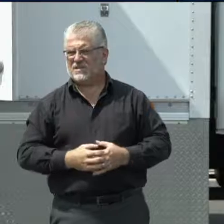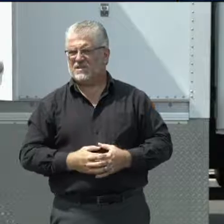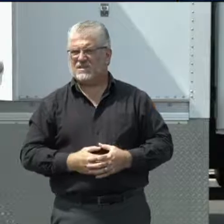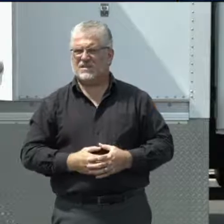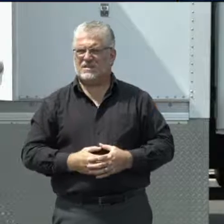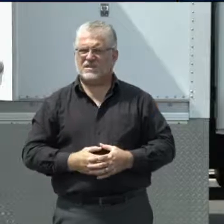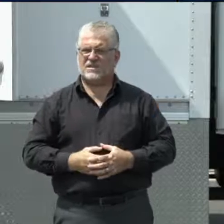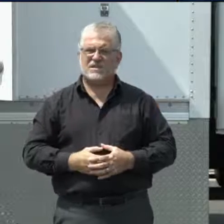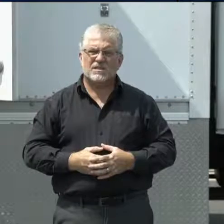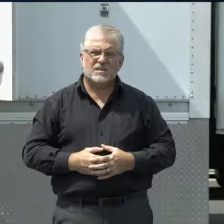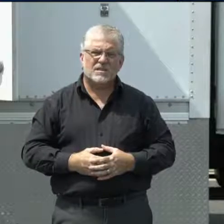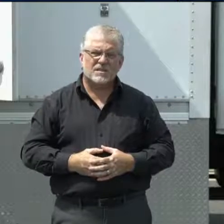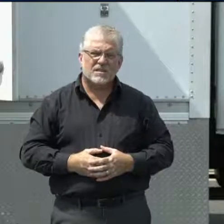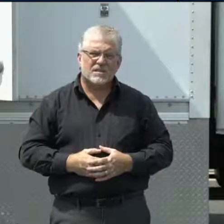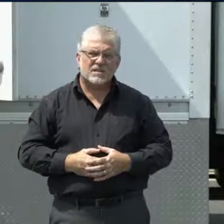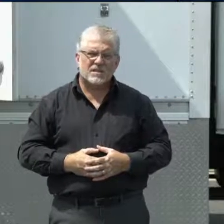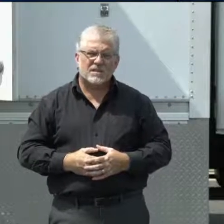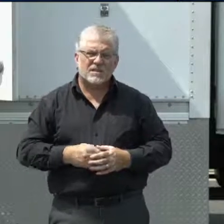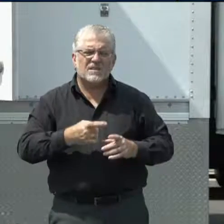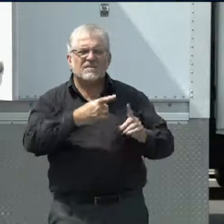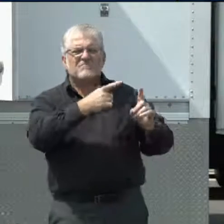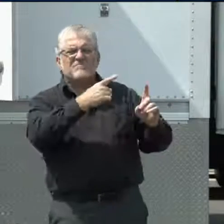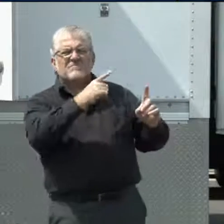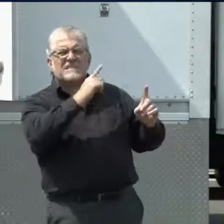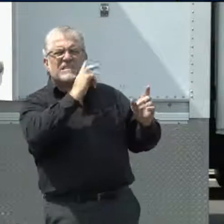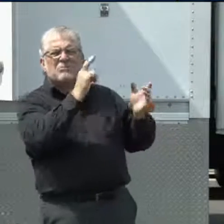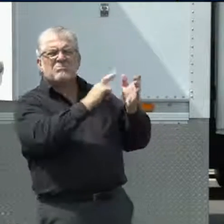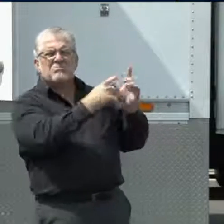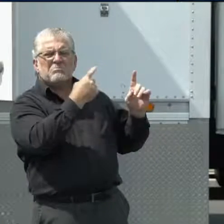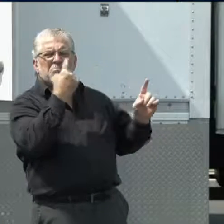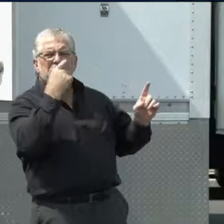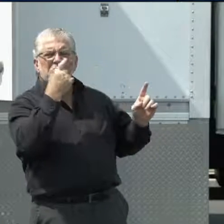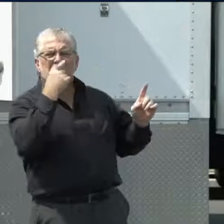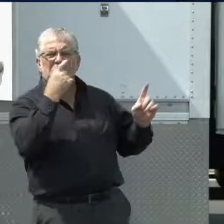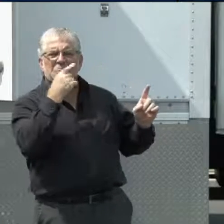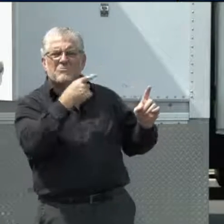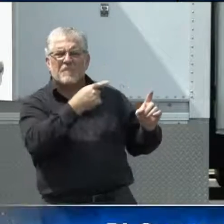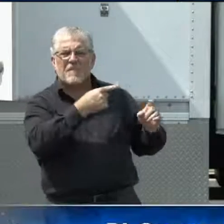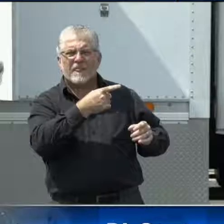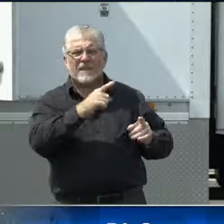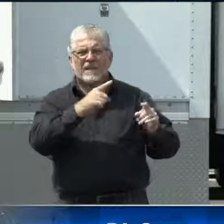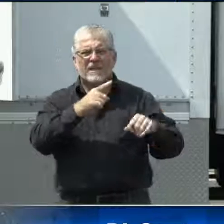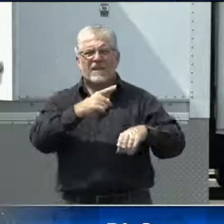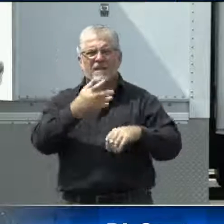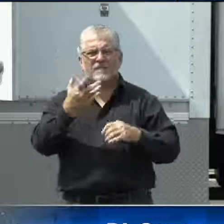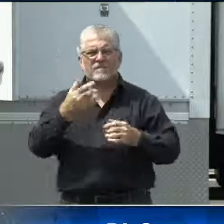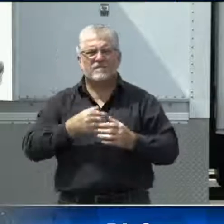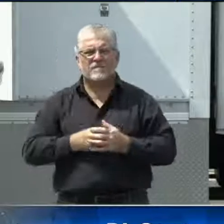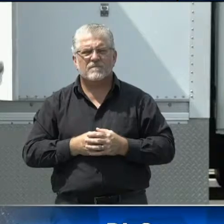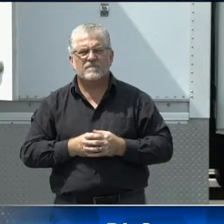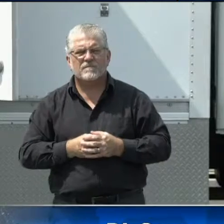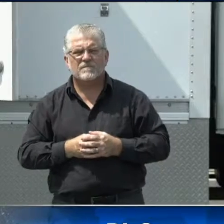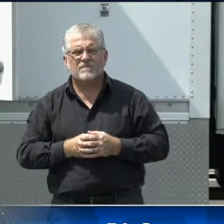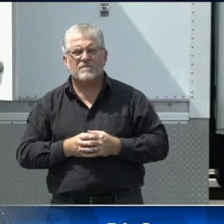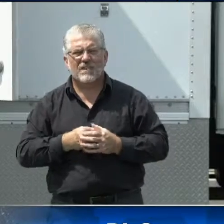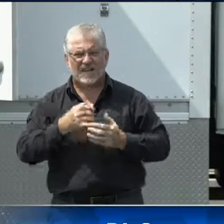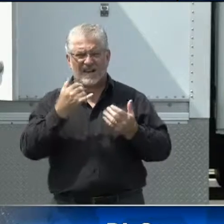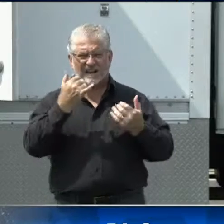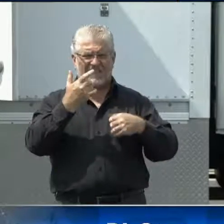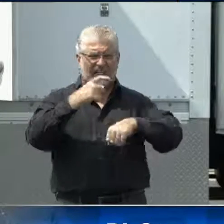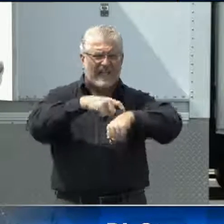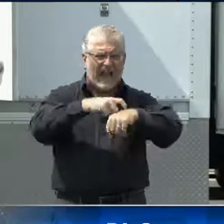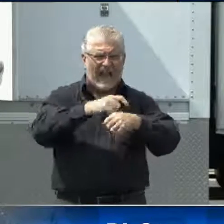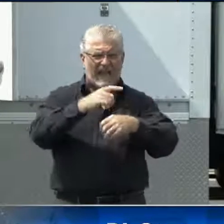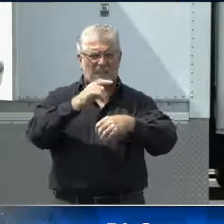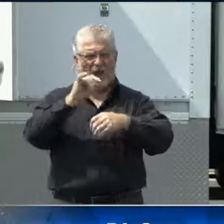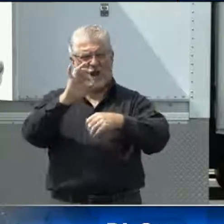Secretary, can you address timing of testing as far as both public and private? Are there any backlogs that are concerning at any levels?